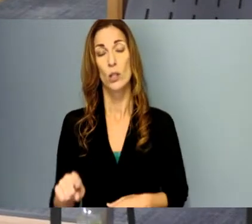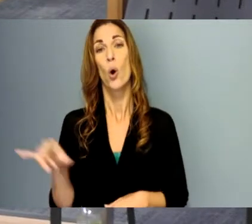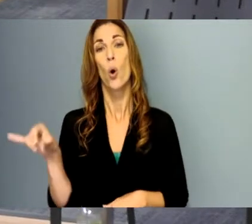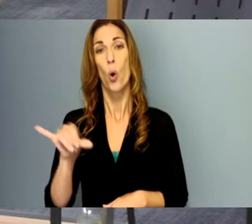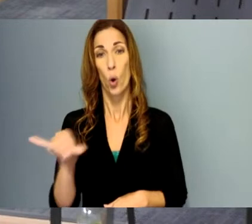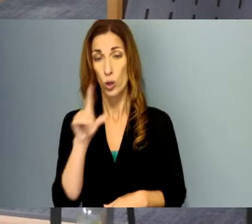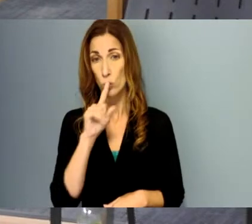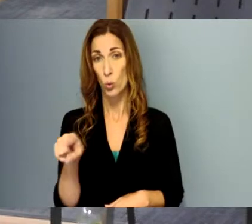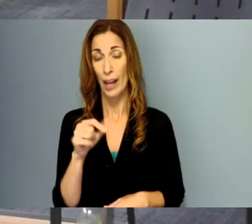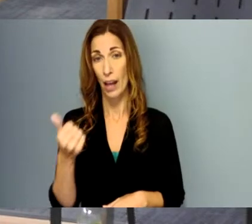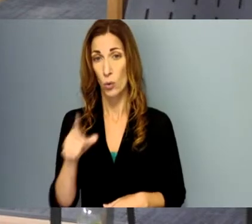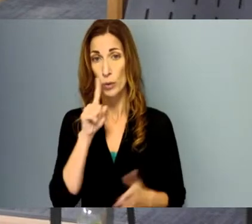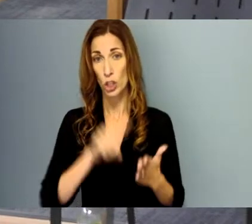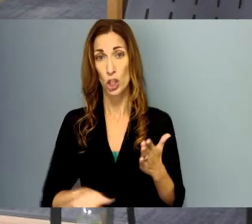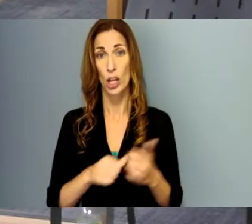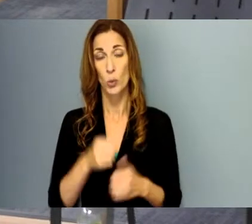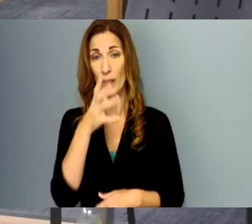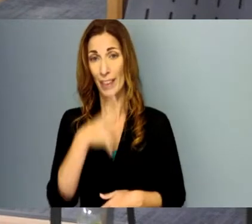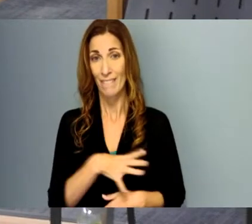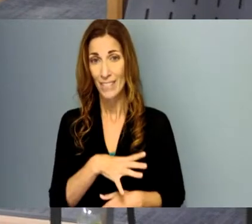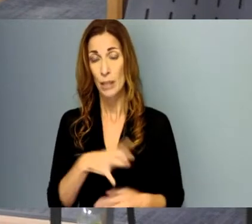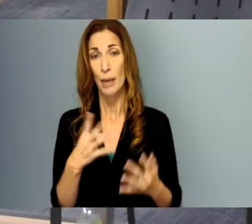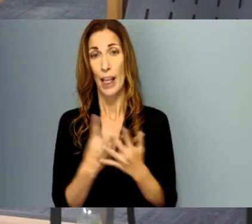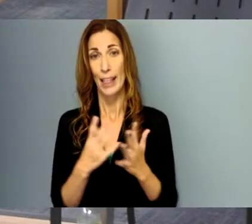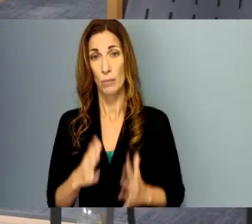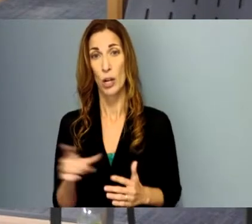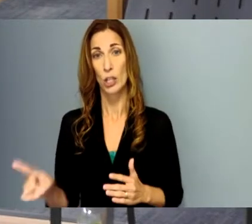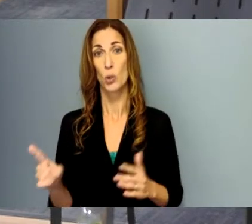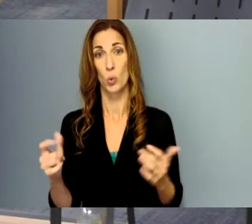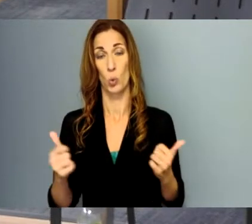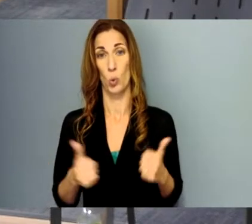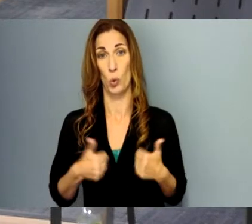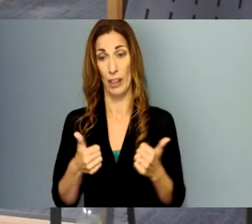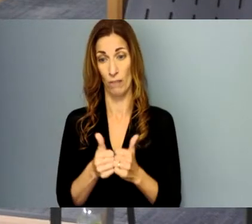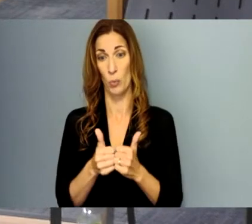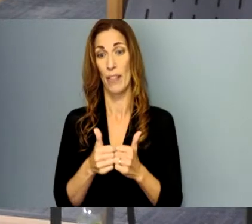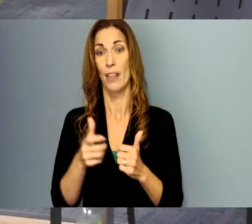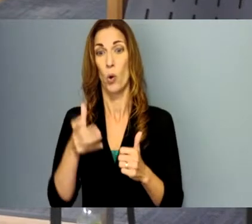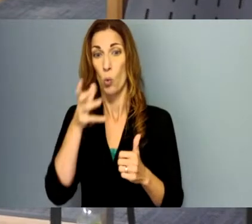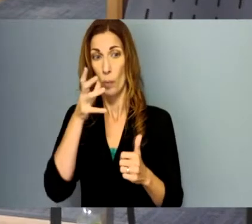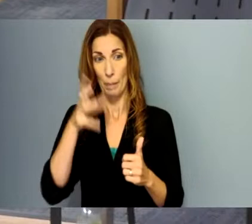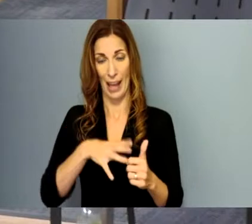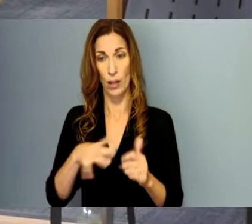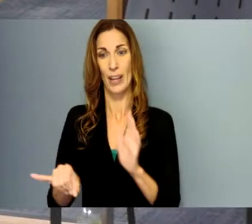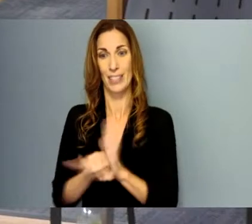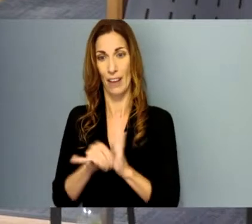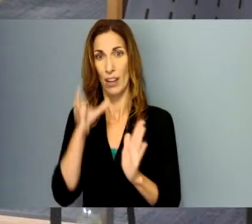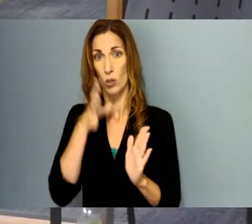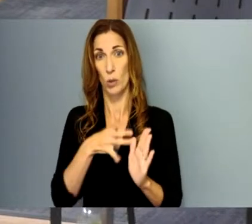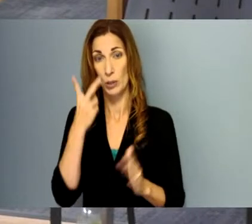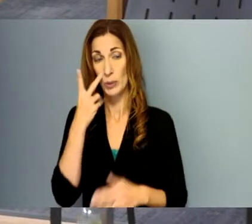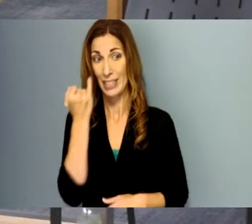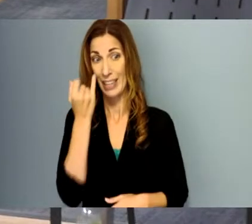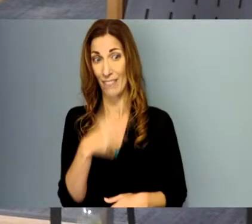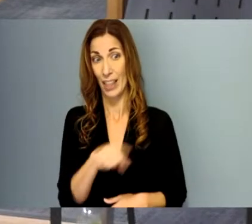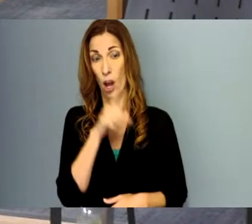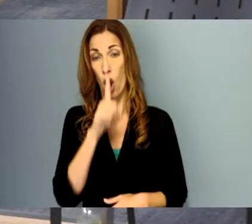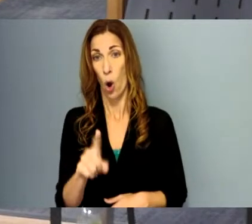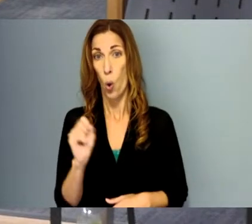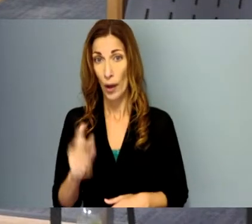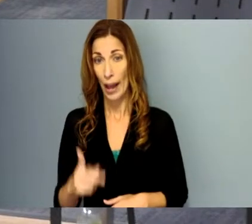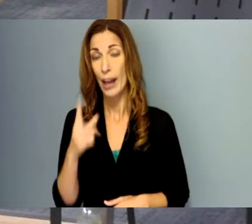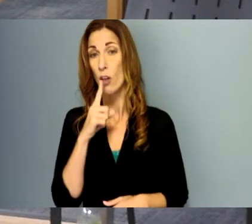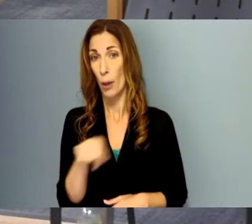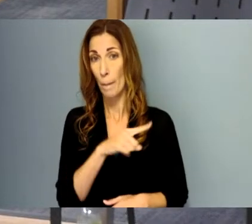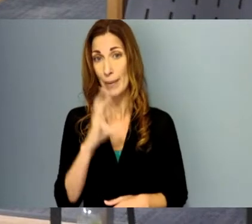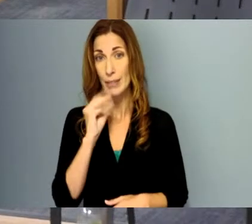has anyone checked with the female inmates who are housed with men identifying as women to see if they're okay or being abused?